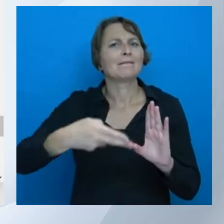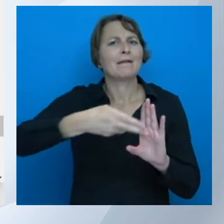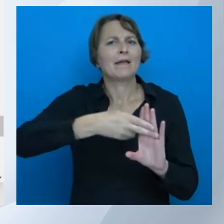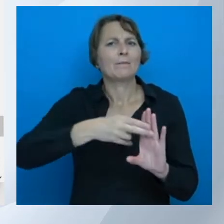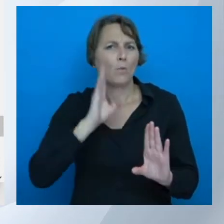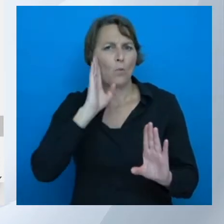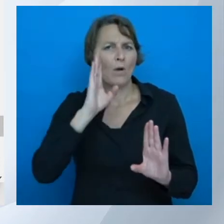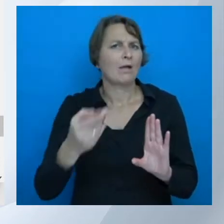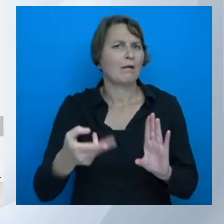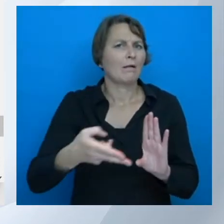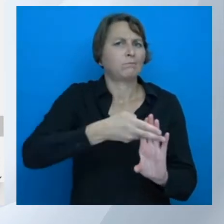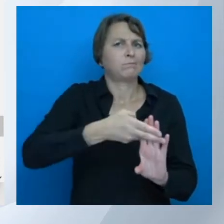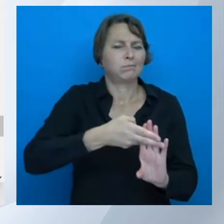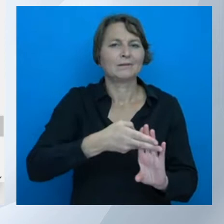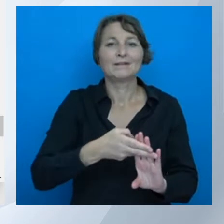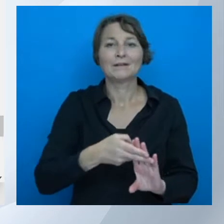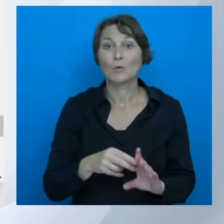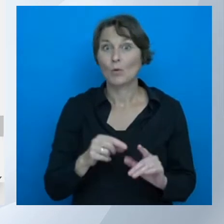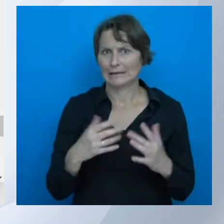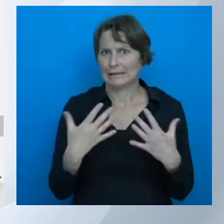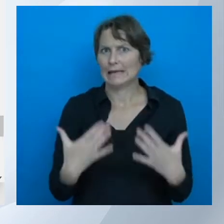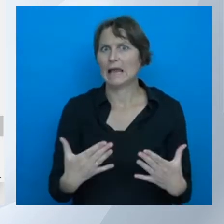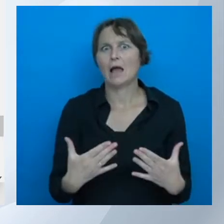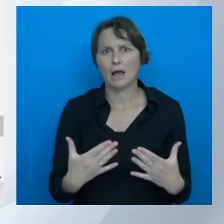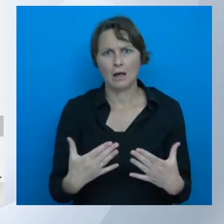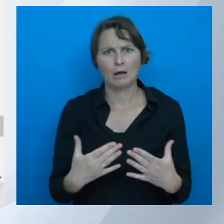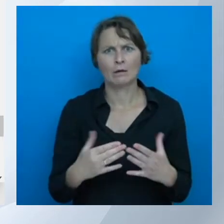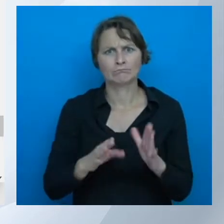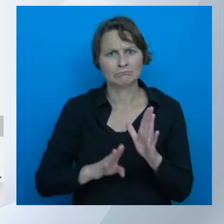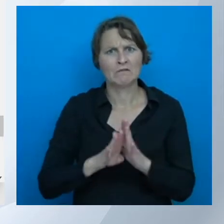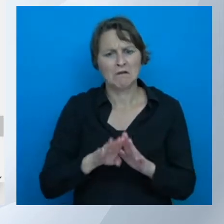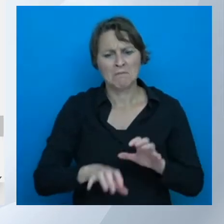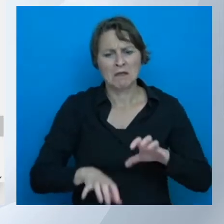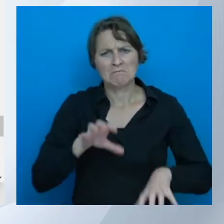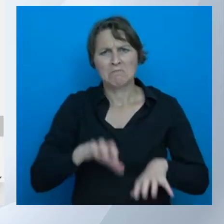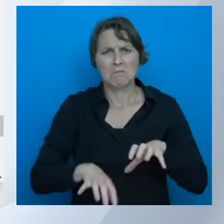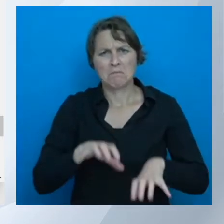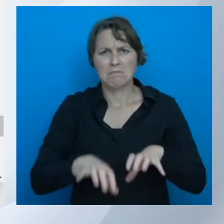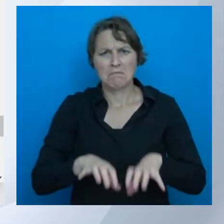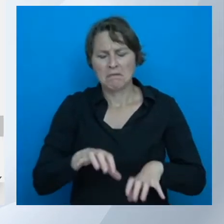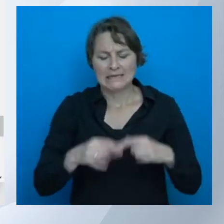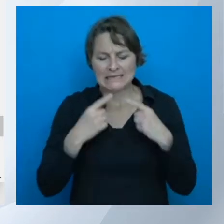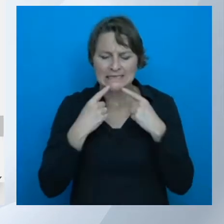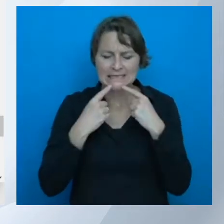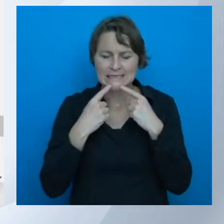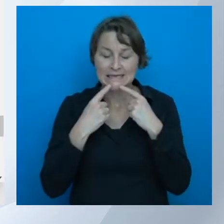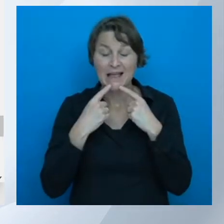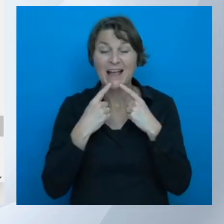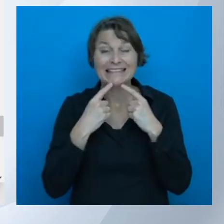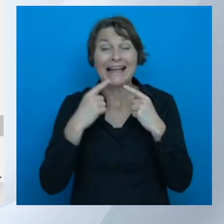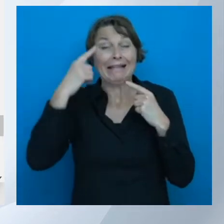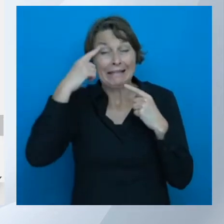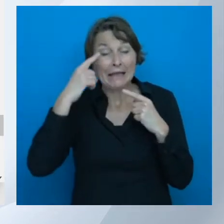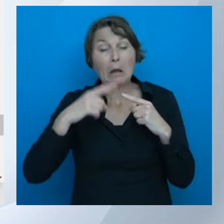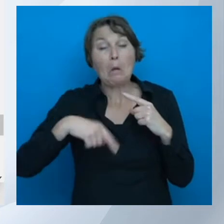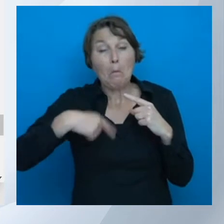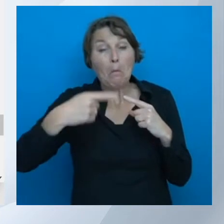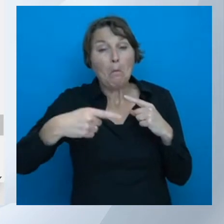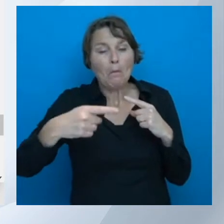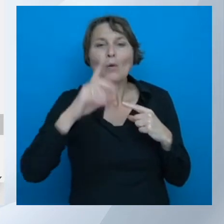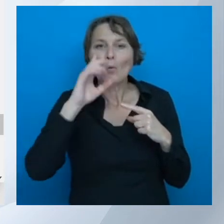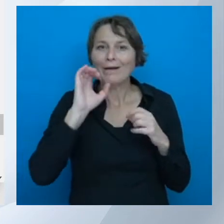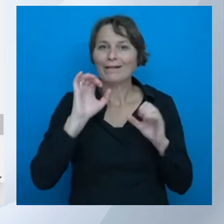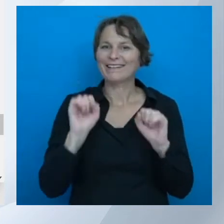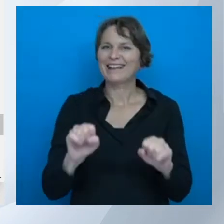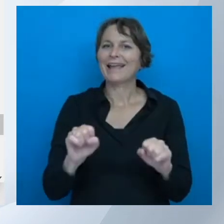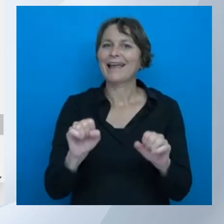is under hardcore development as well, that we expect that at some point we will be able to explain this sentence for